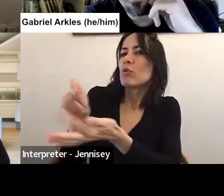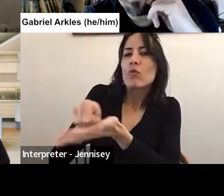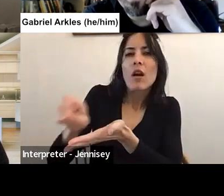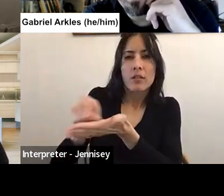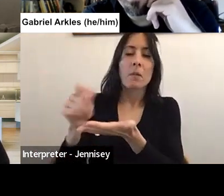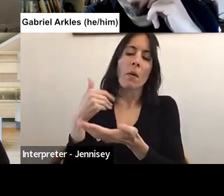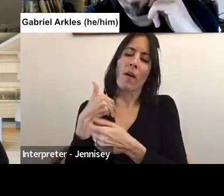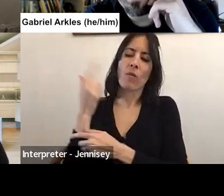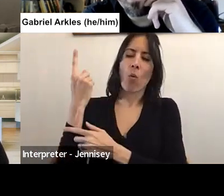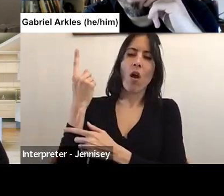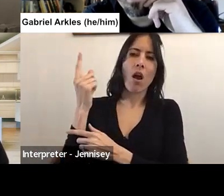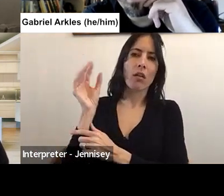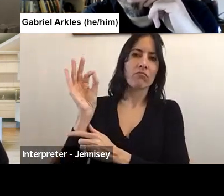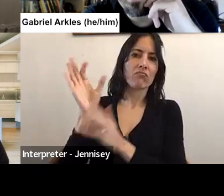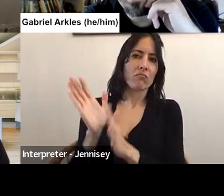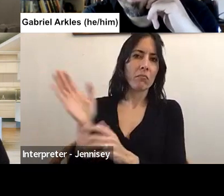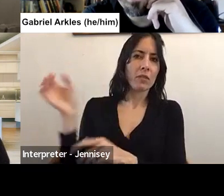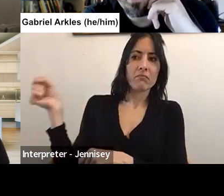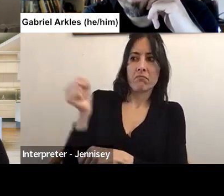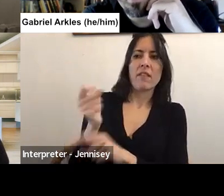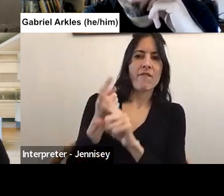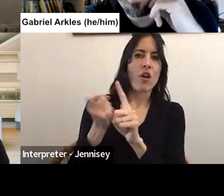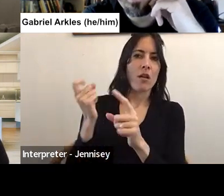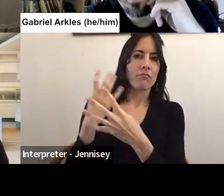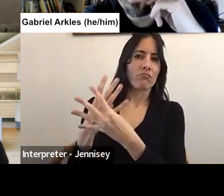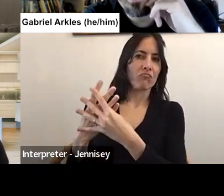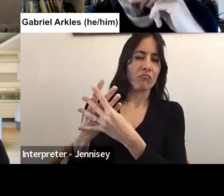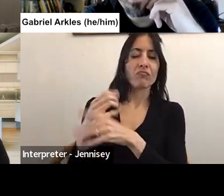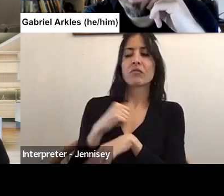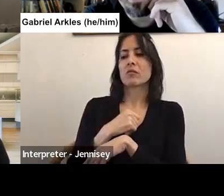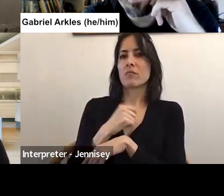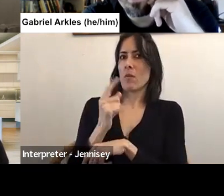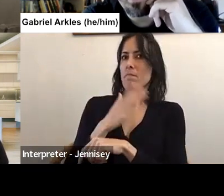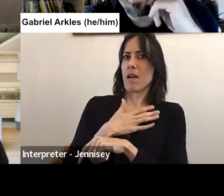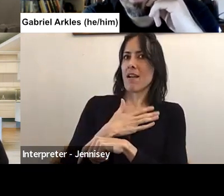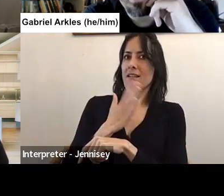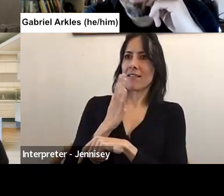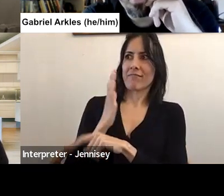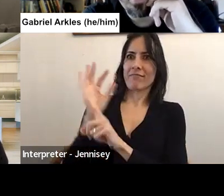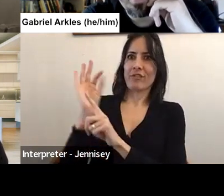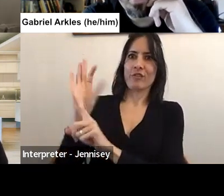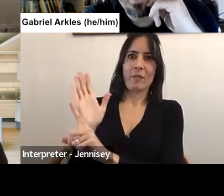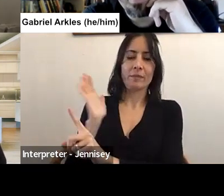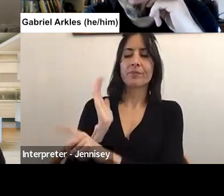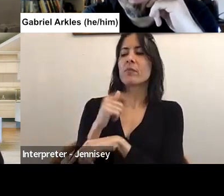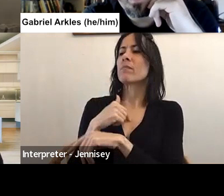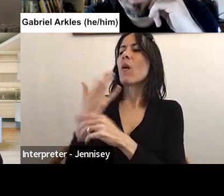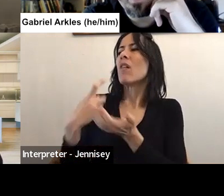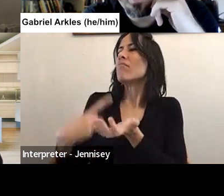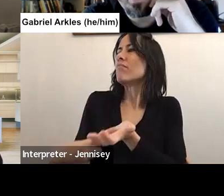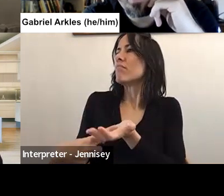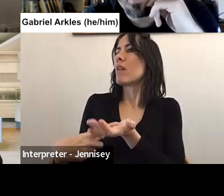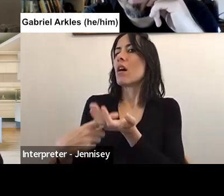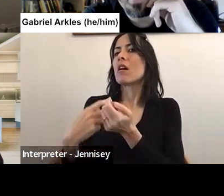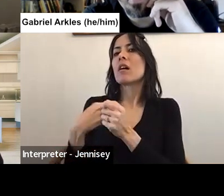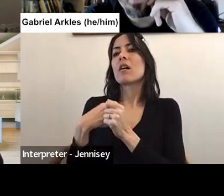from Alderson Federal Prison Camp where I was first held. And the whole point of that was to talk about what does it look like to have the gatekeepers